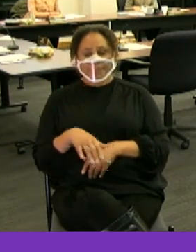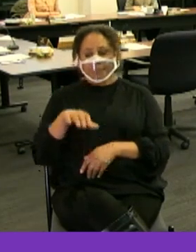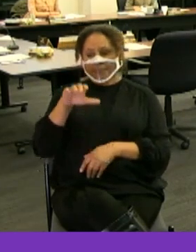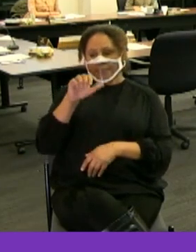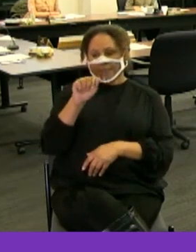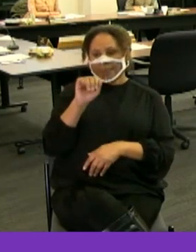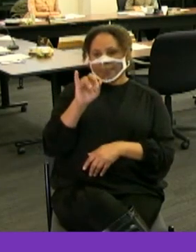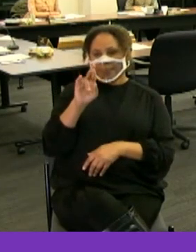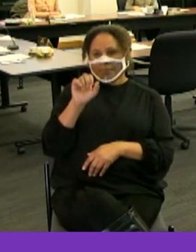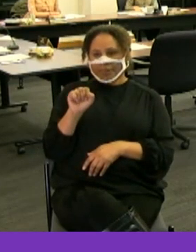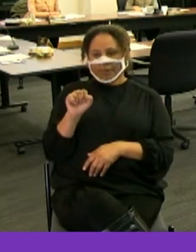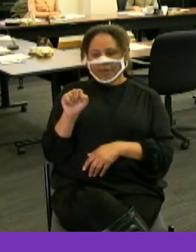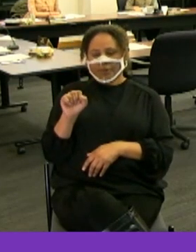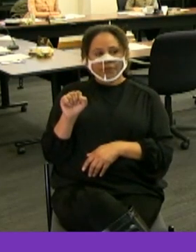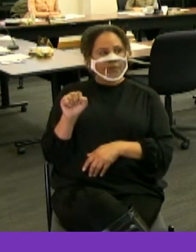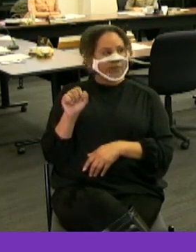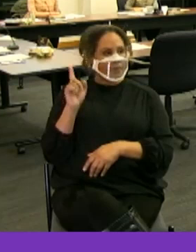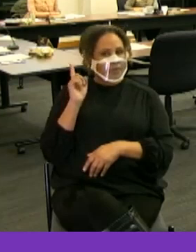and HERF.